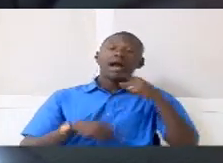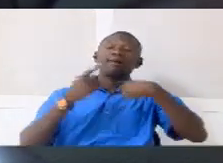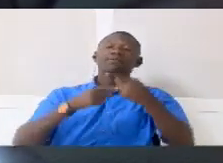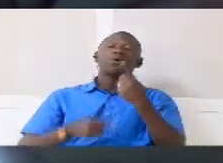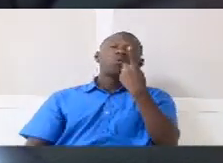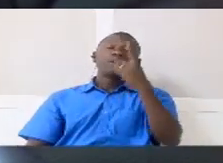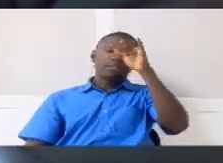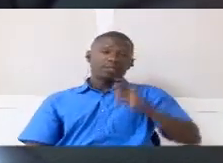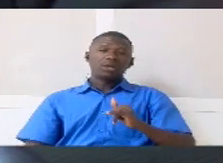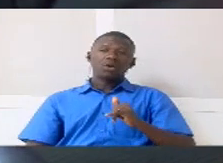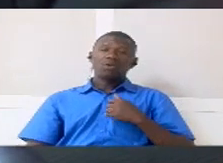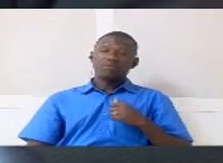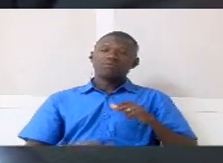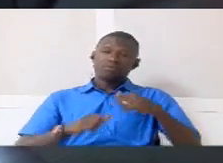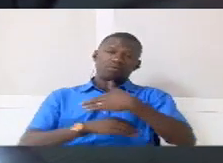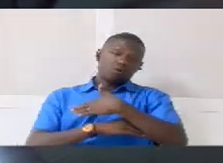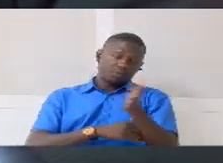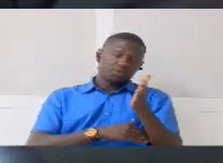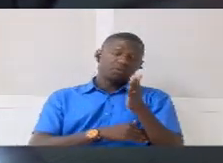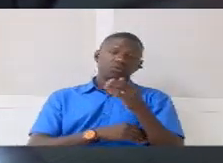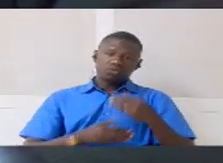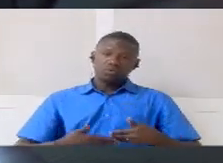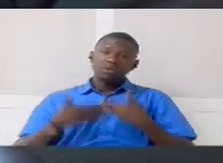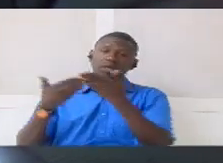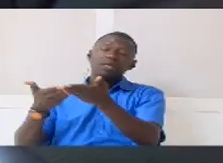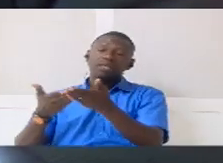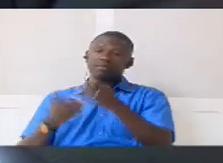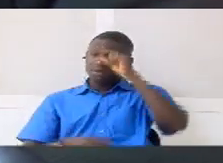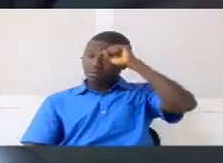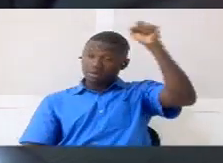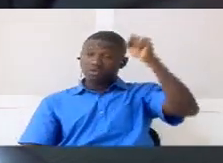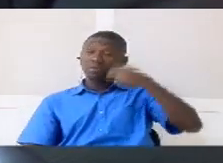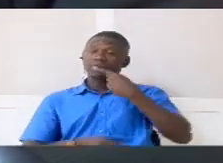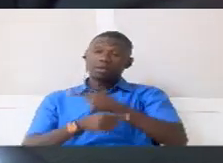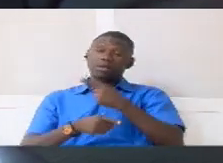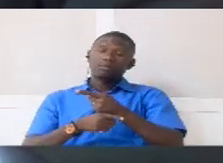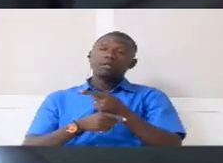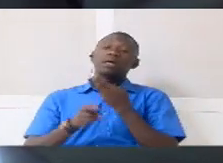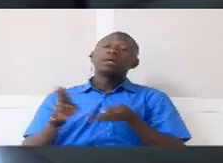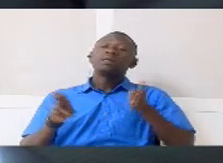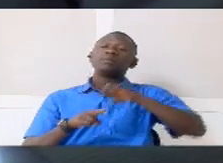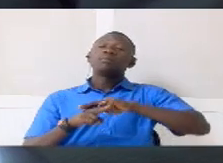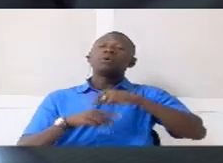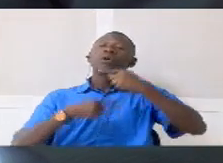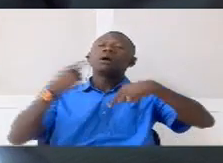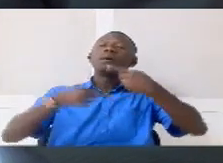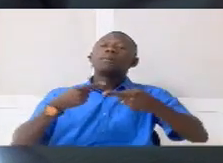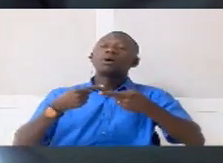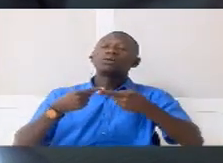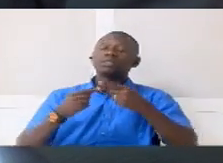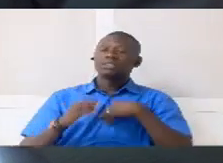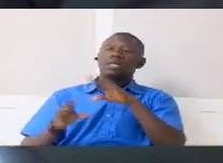to submit to the President of the Republic of the Gambia an interim report detailing